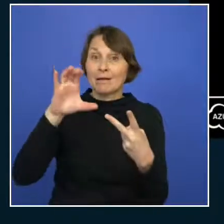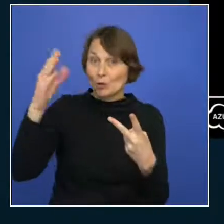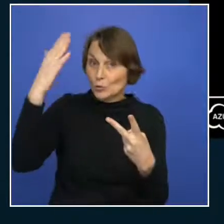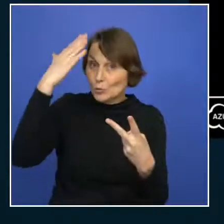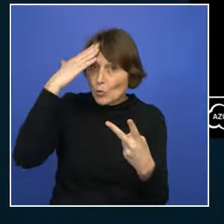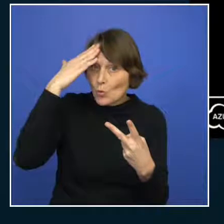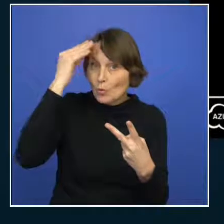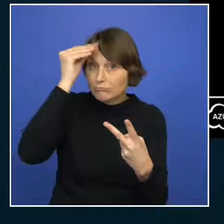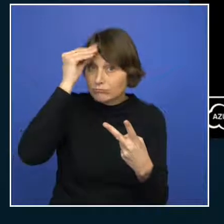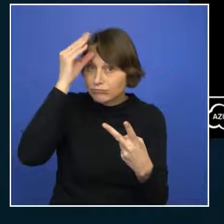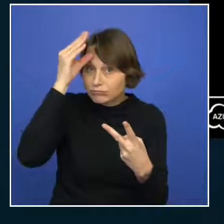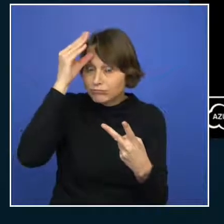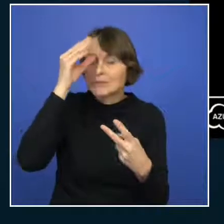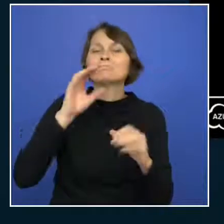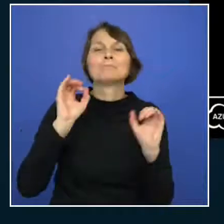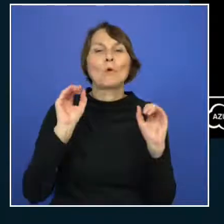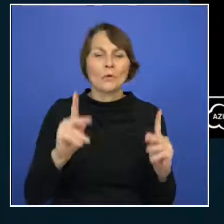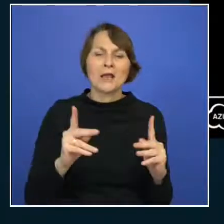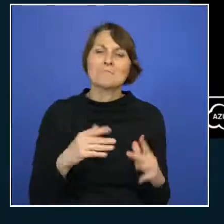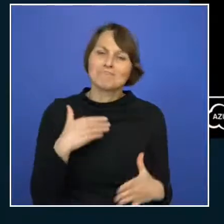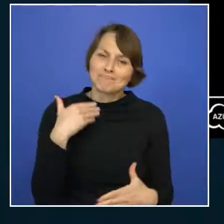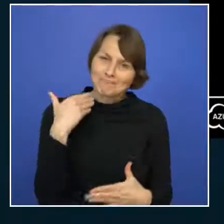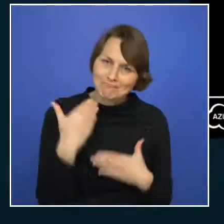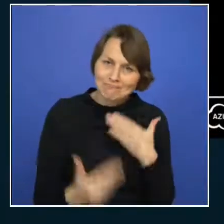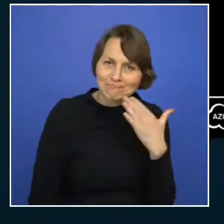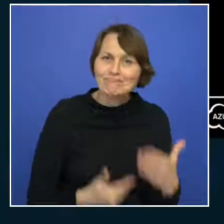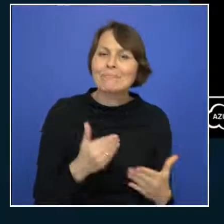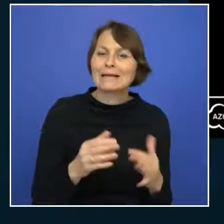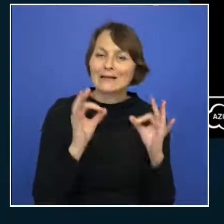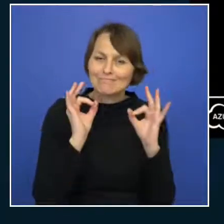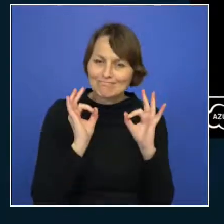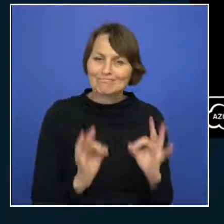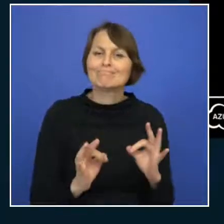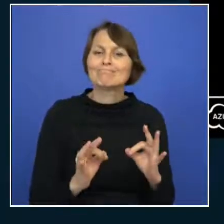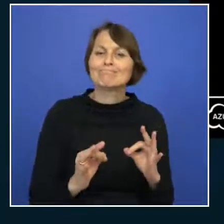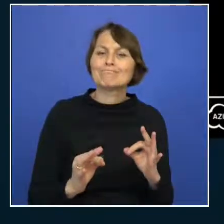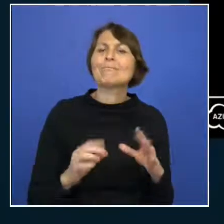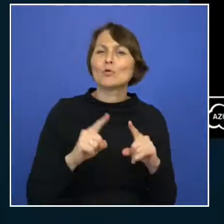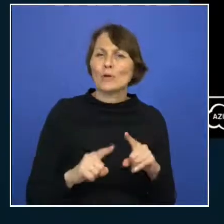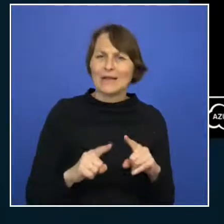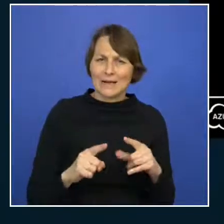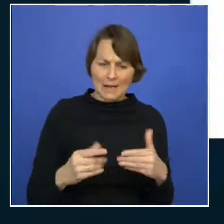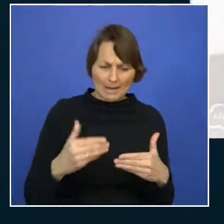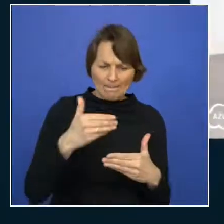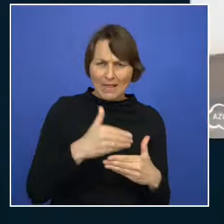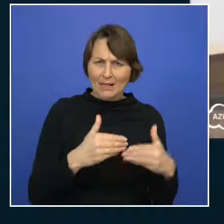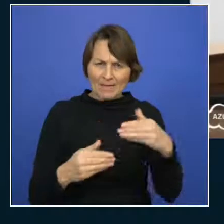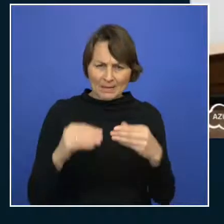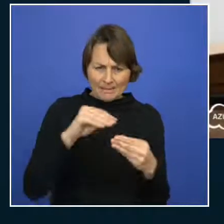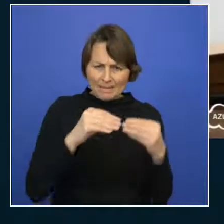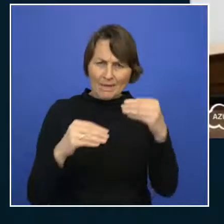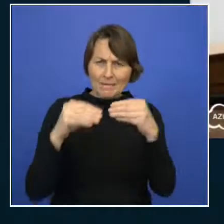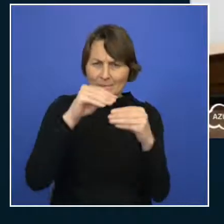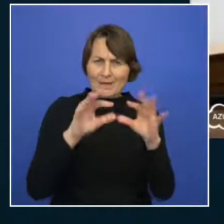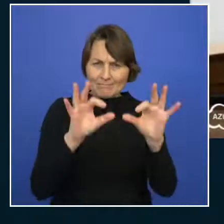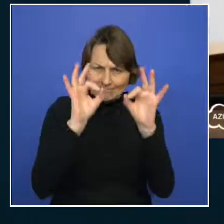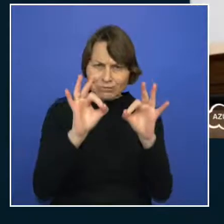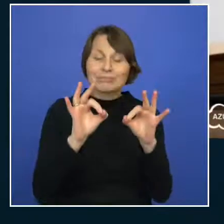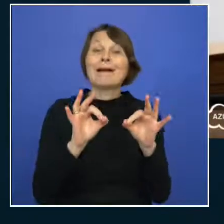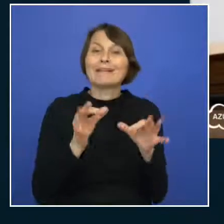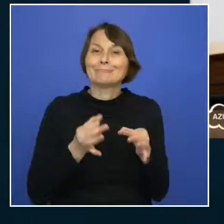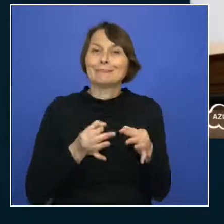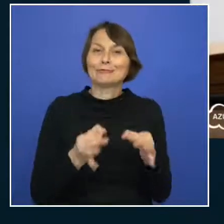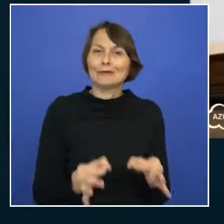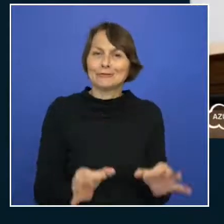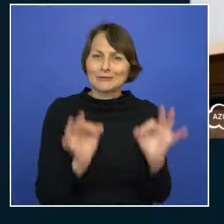build our Cloud Heroes team and implement our strategy for that plan. So